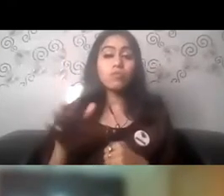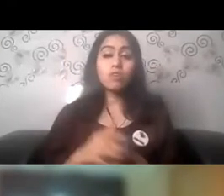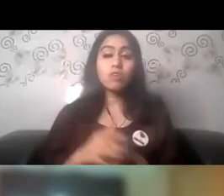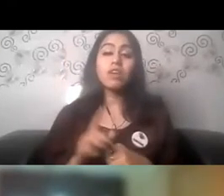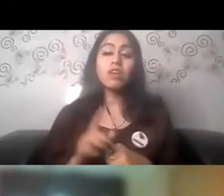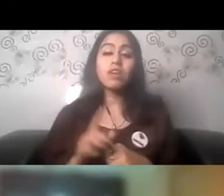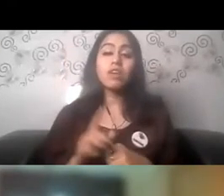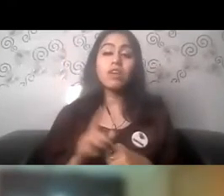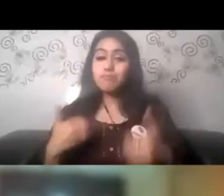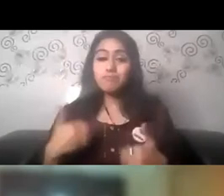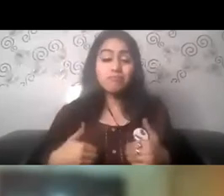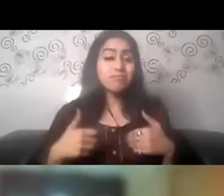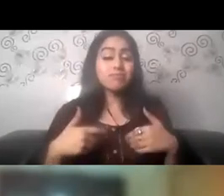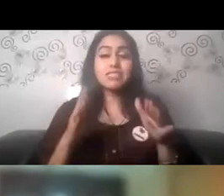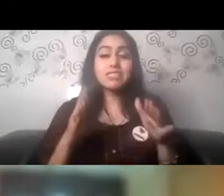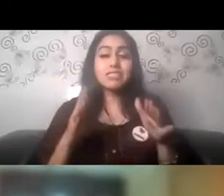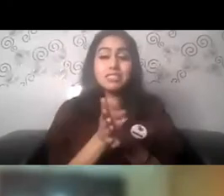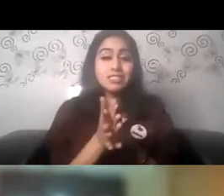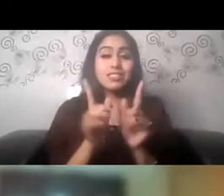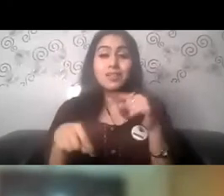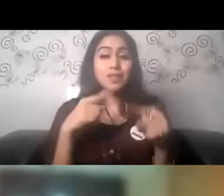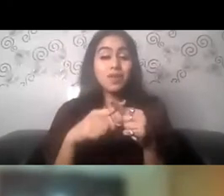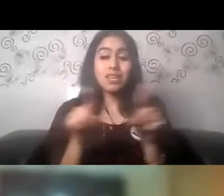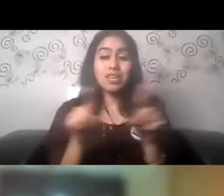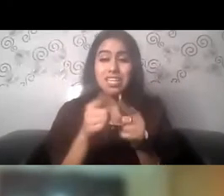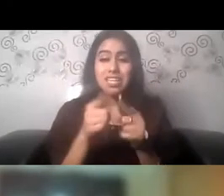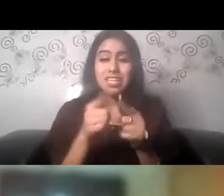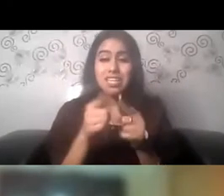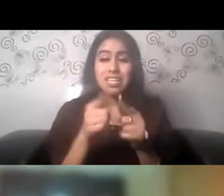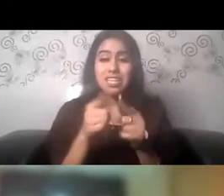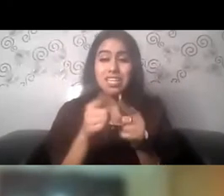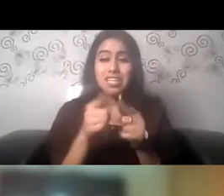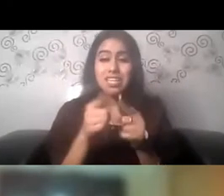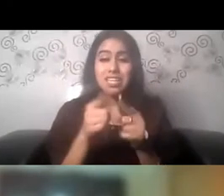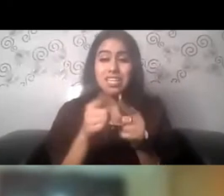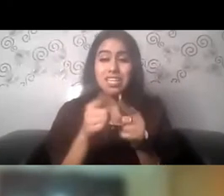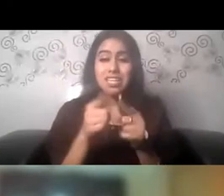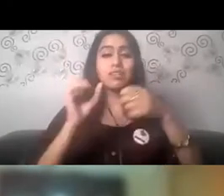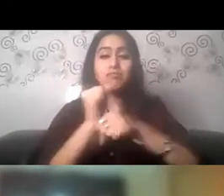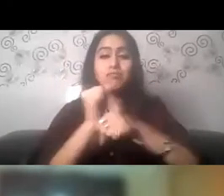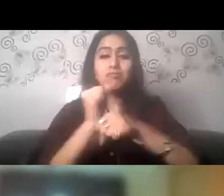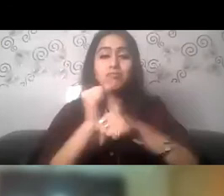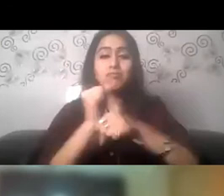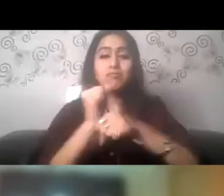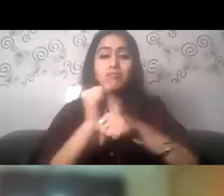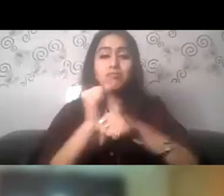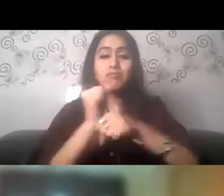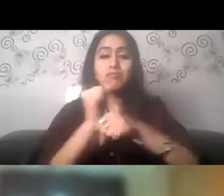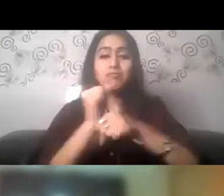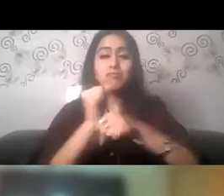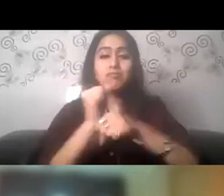because a couple of you talked about the national disability strategy that the government has just come